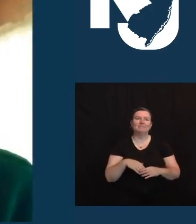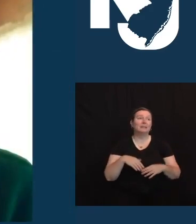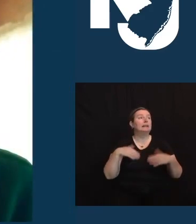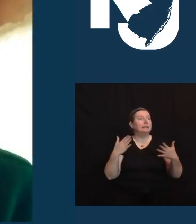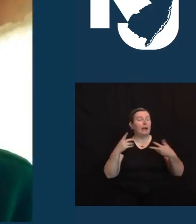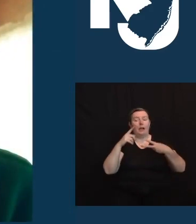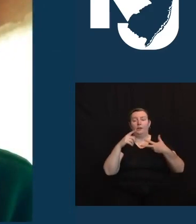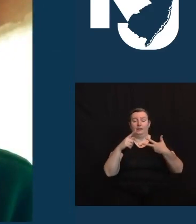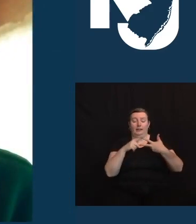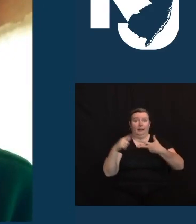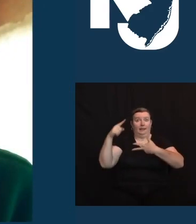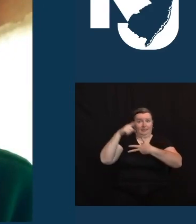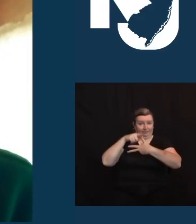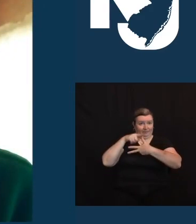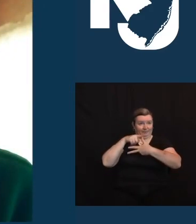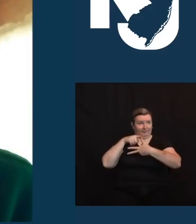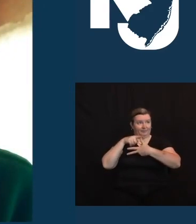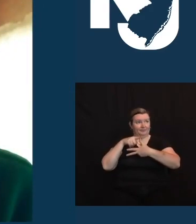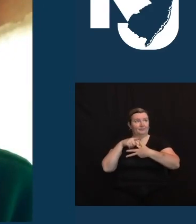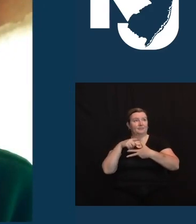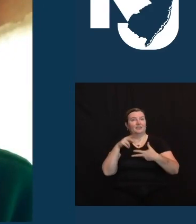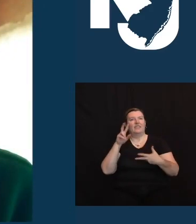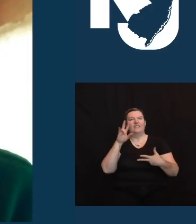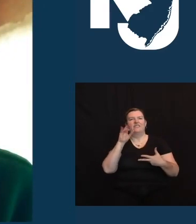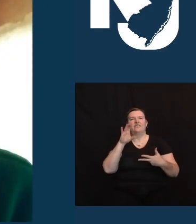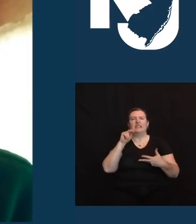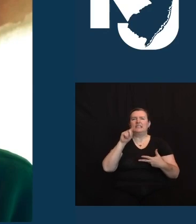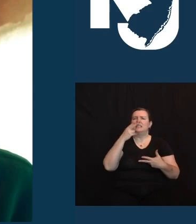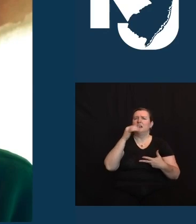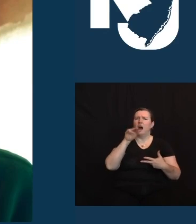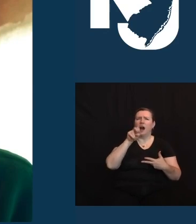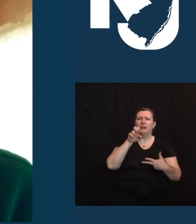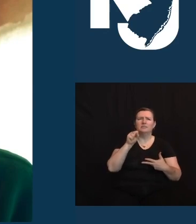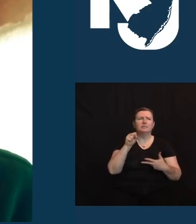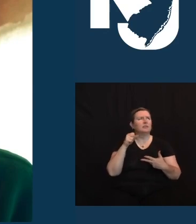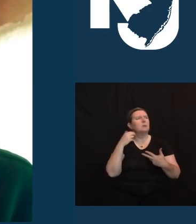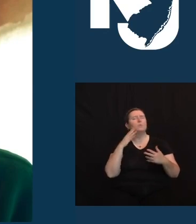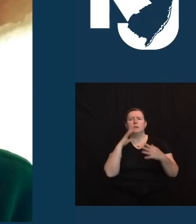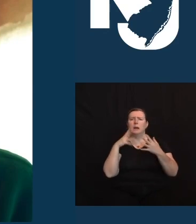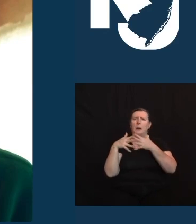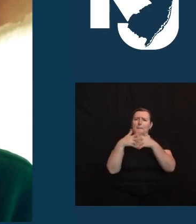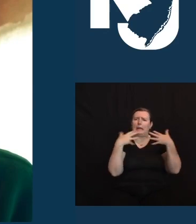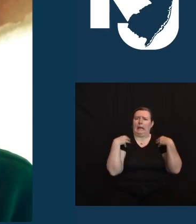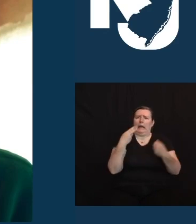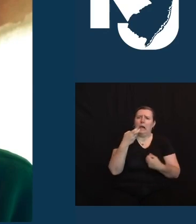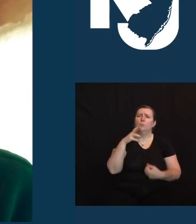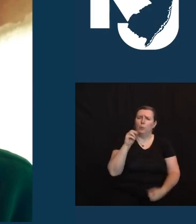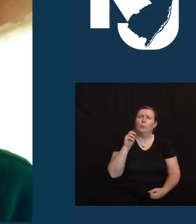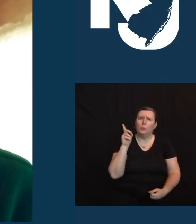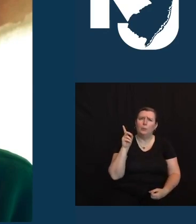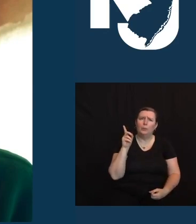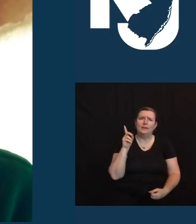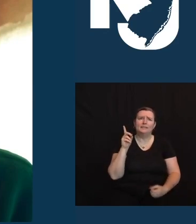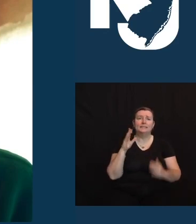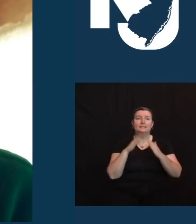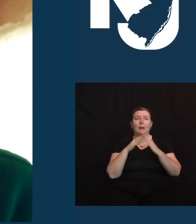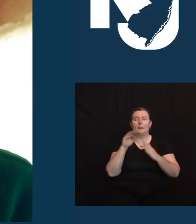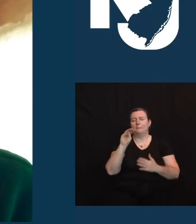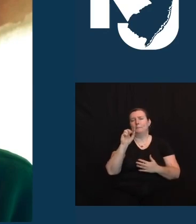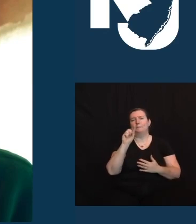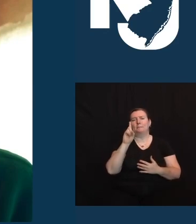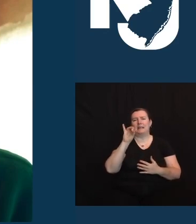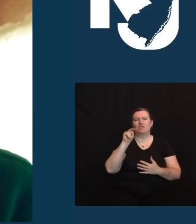passing of another hero, a true American hero, Vincent Hines of Madison. He passed away from natural